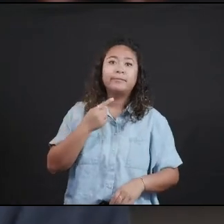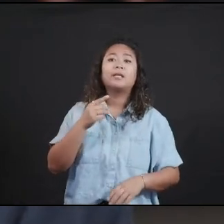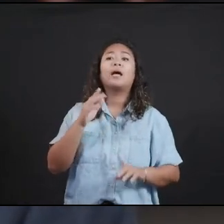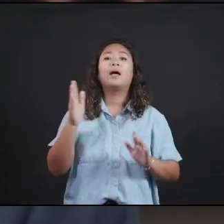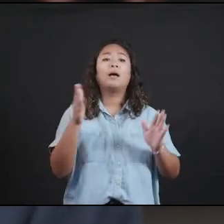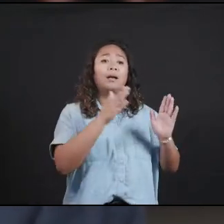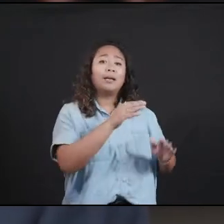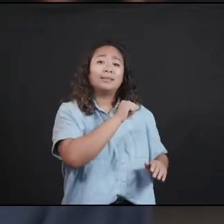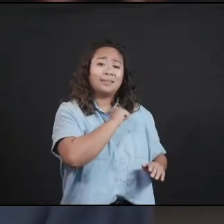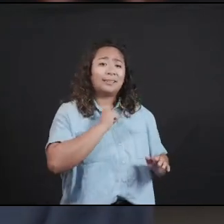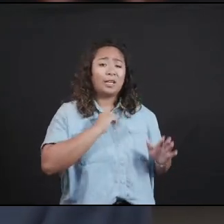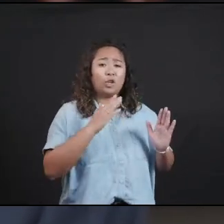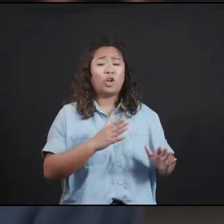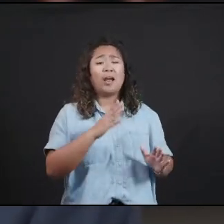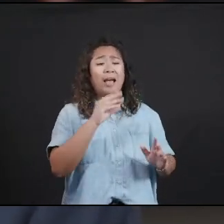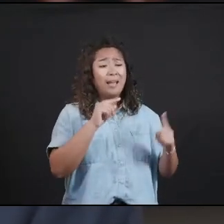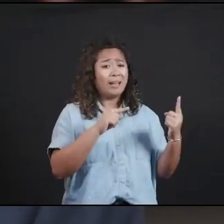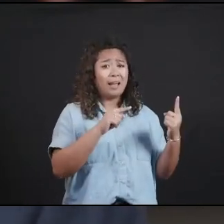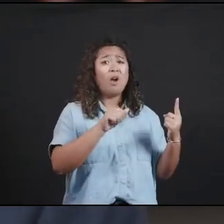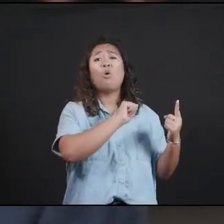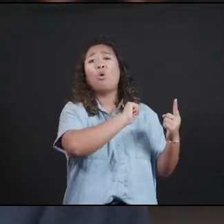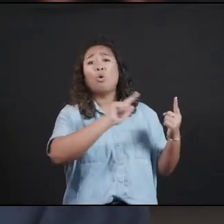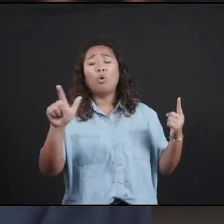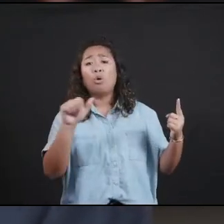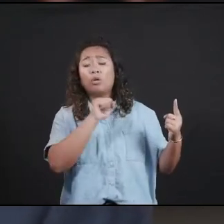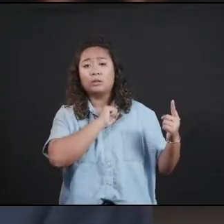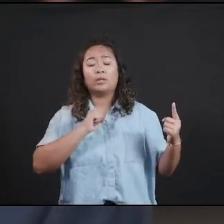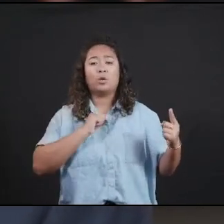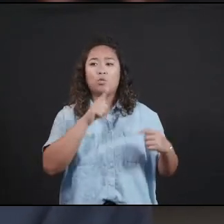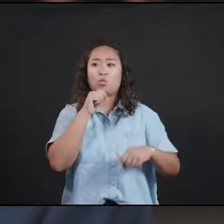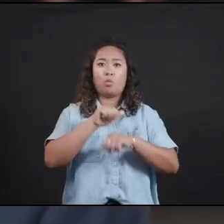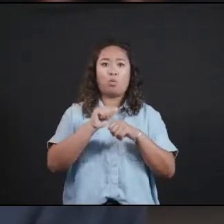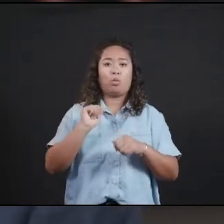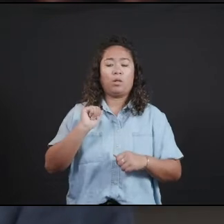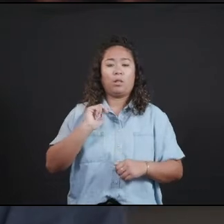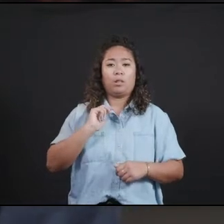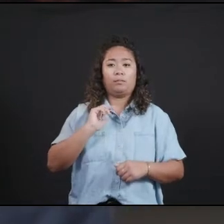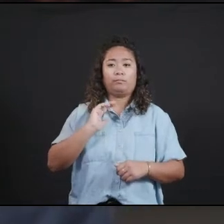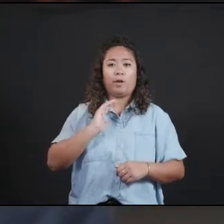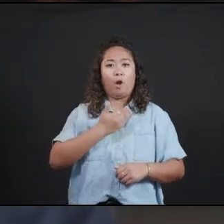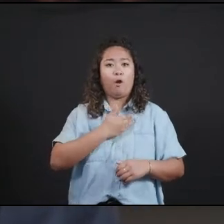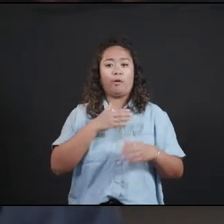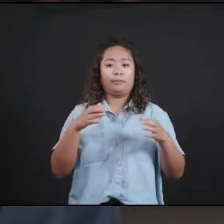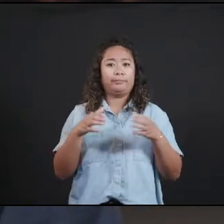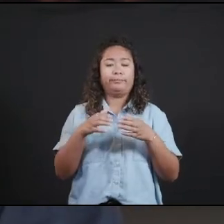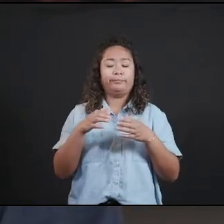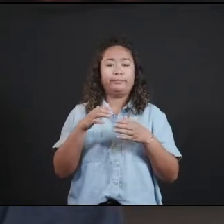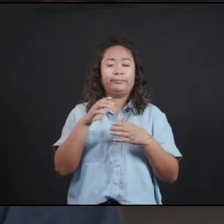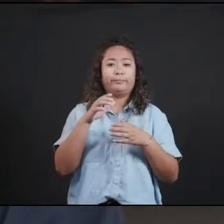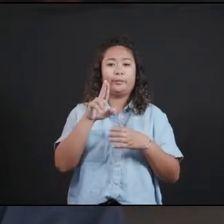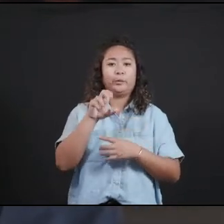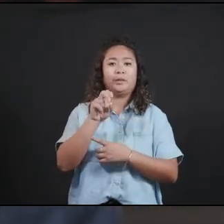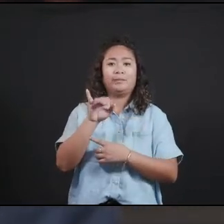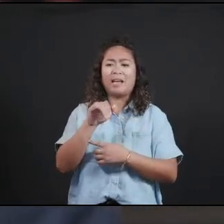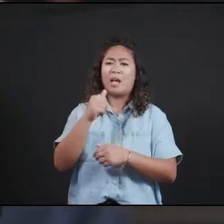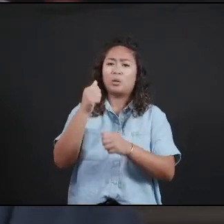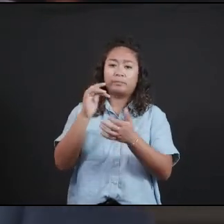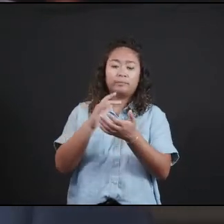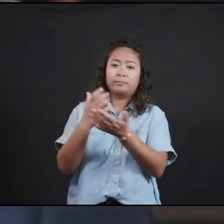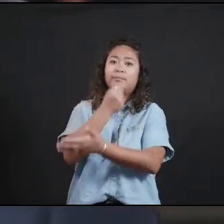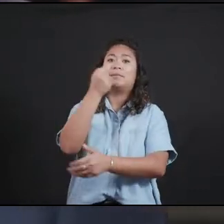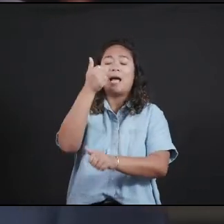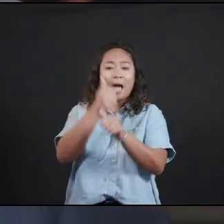service. I know you want to go, but get some technology, try to avail it. There are a lot of services